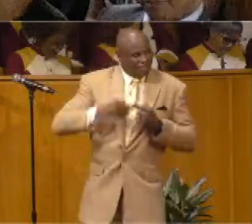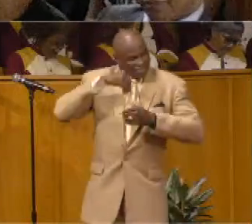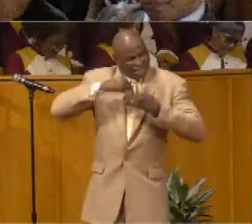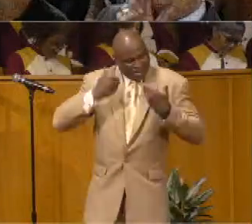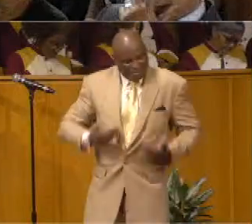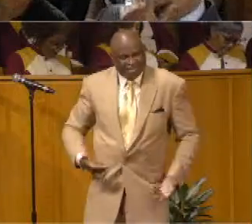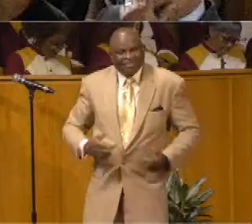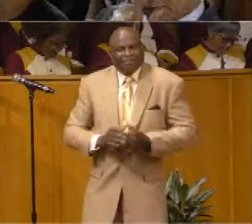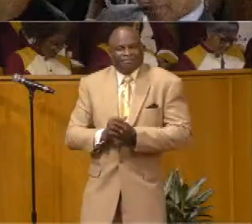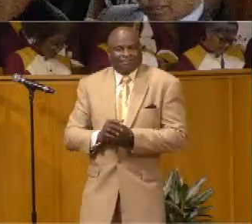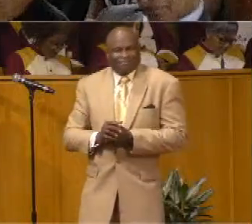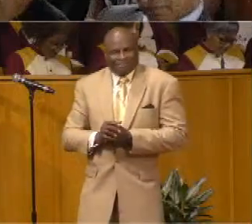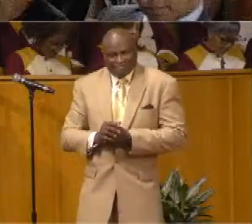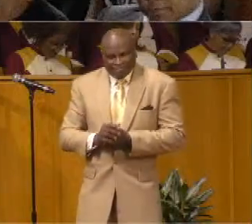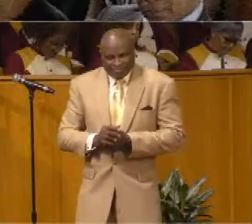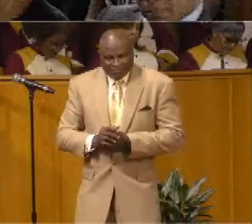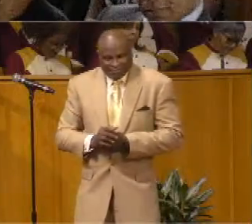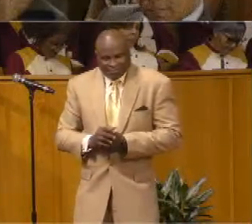of me.